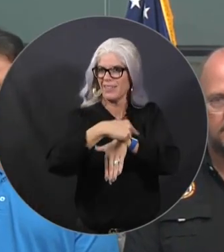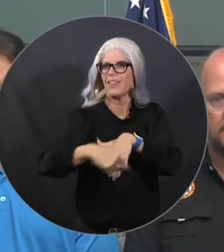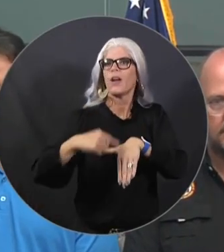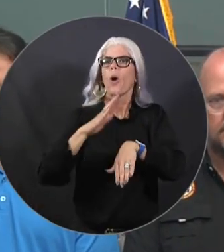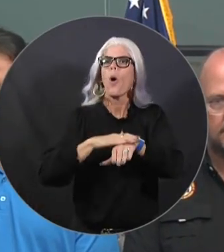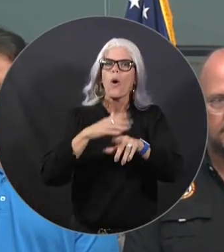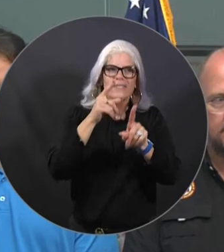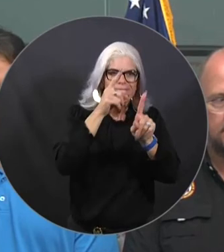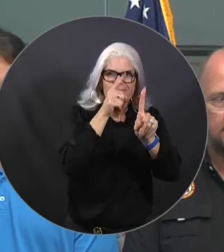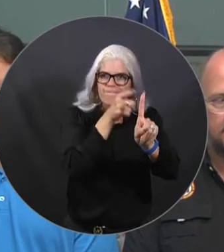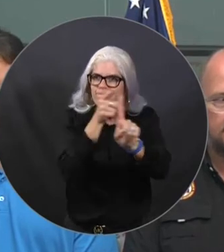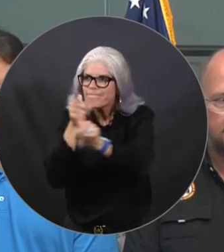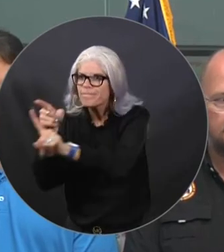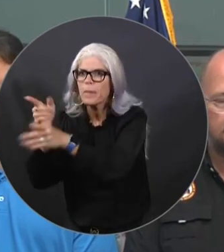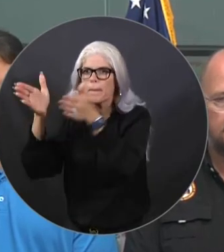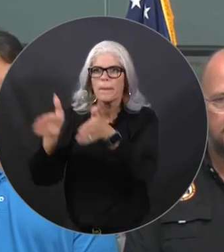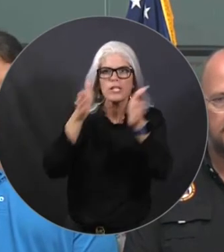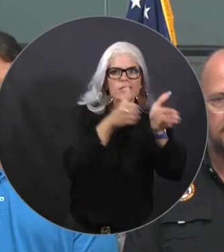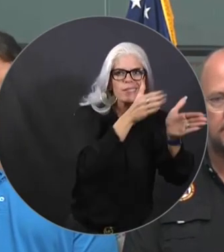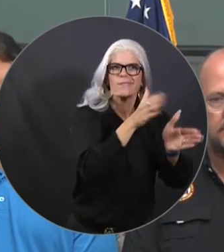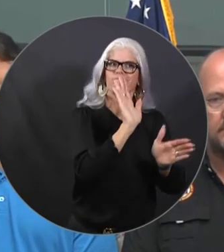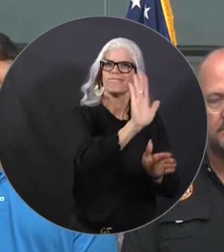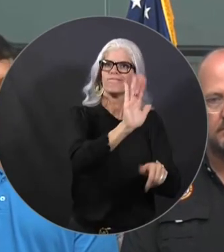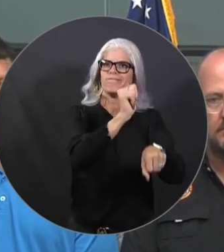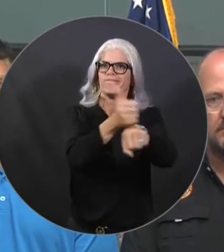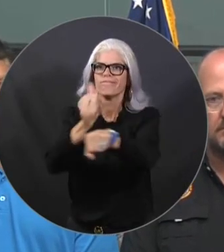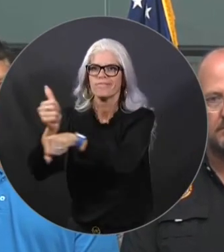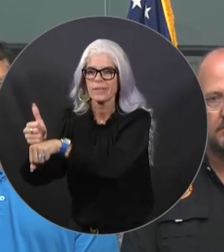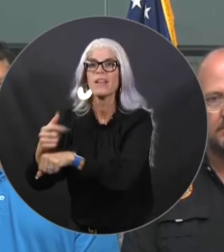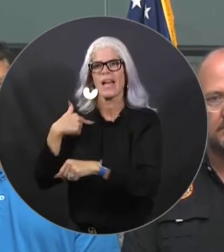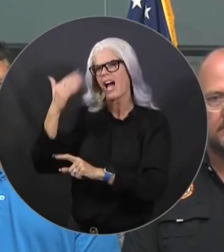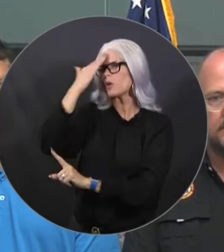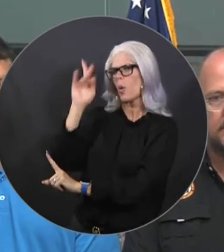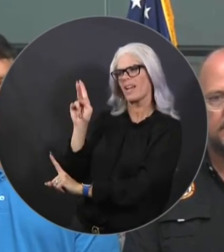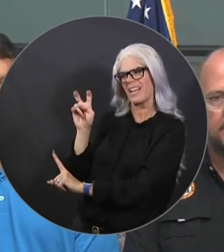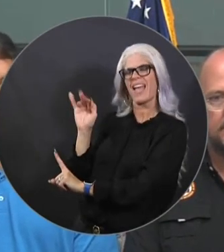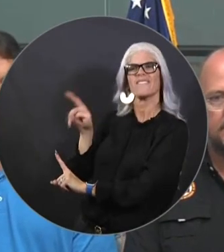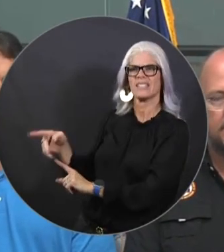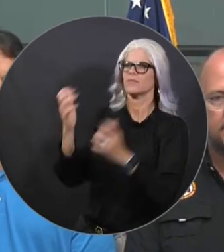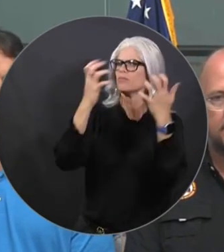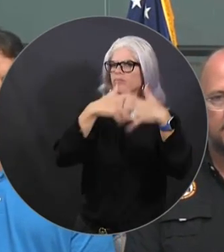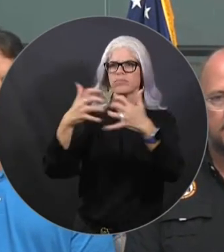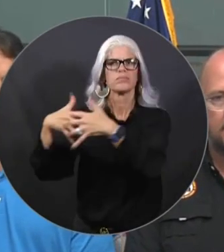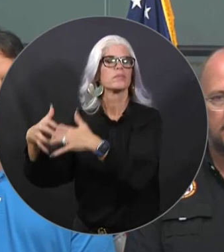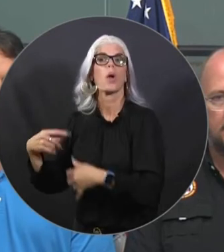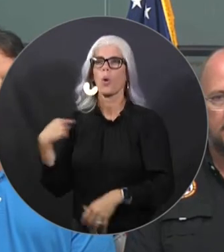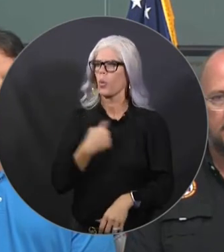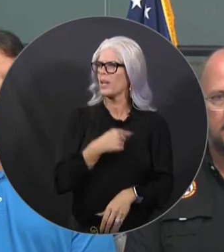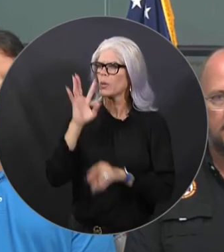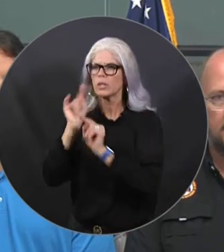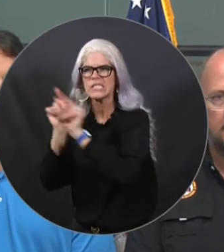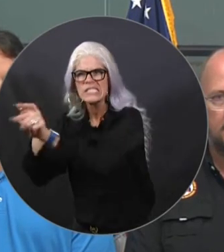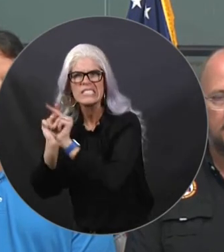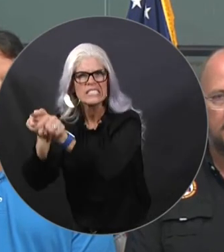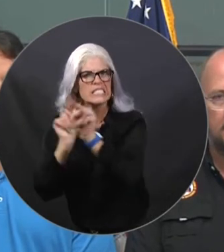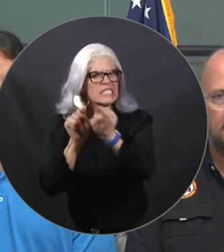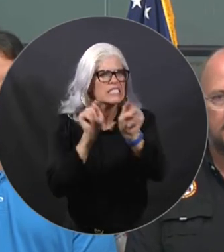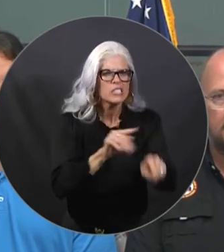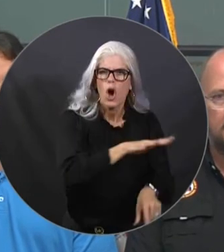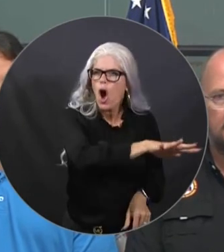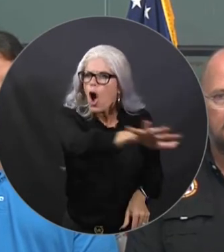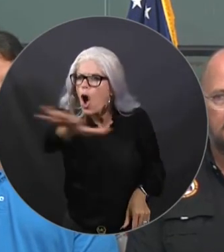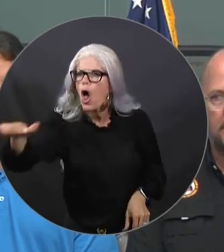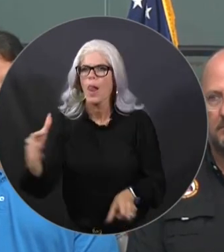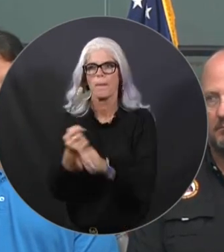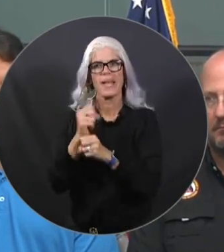working on that. And, you know, we're going to be back down in all these areas and working hard to make sure that we can get people back on their feet. And